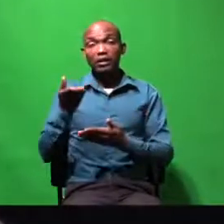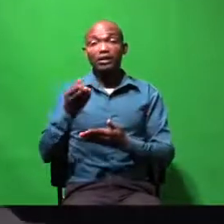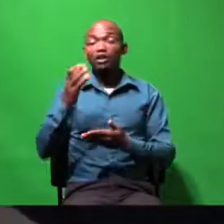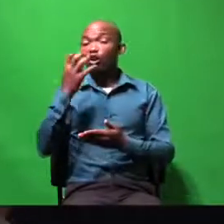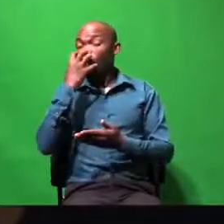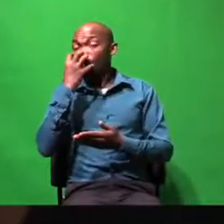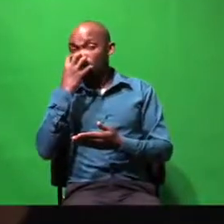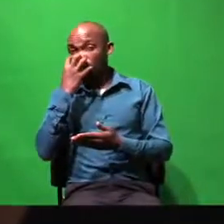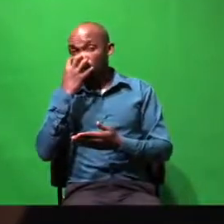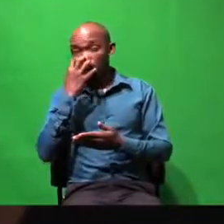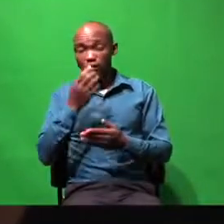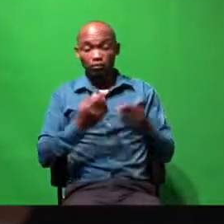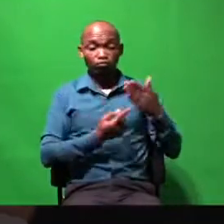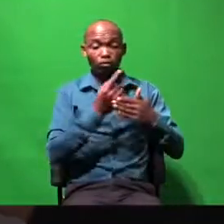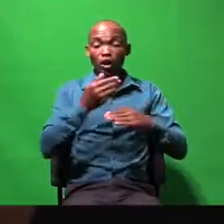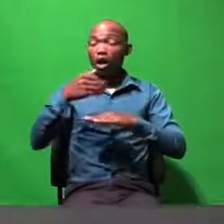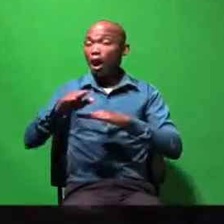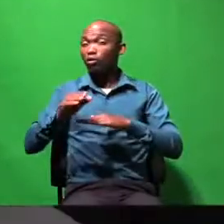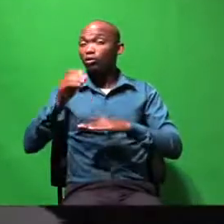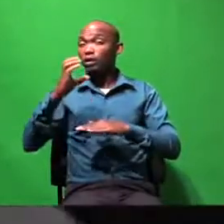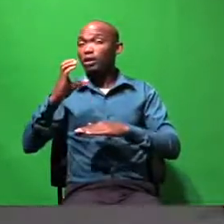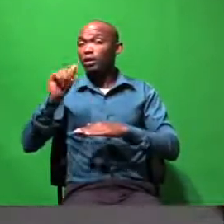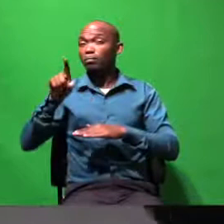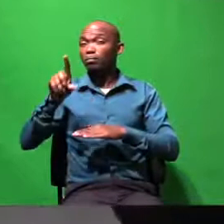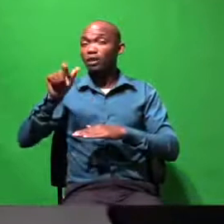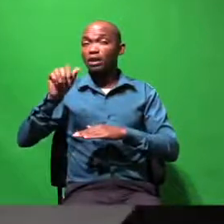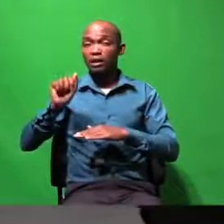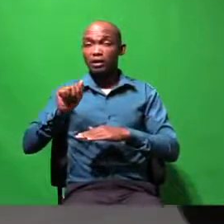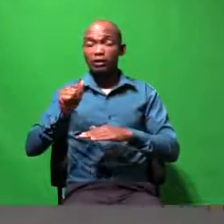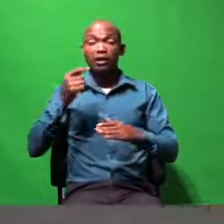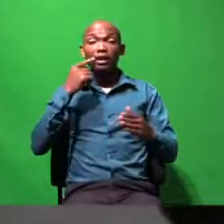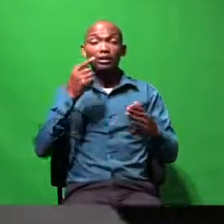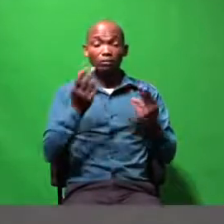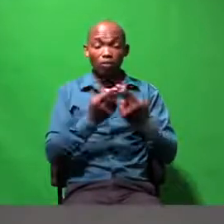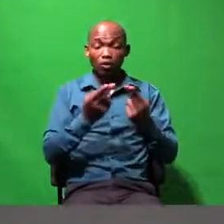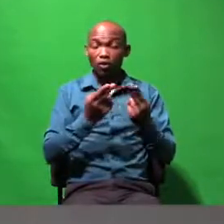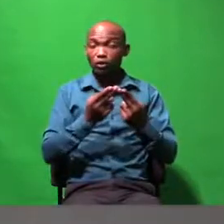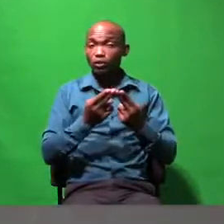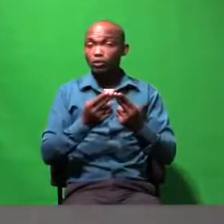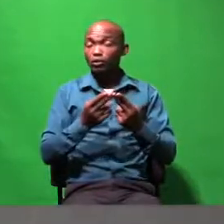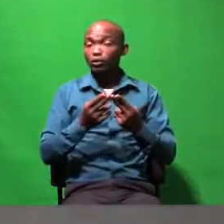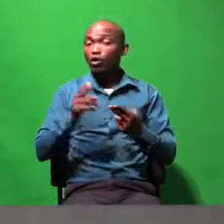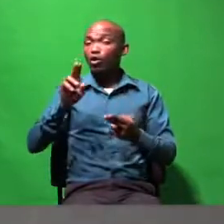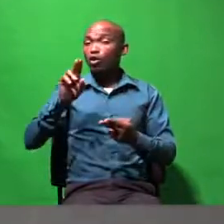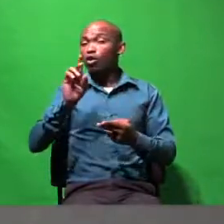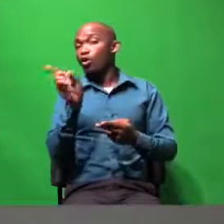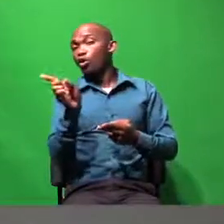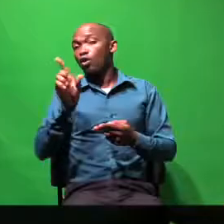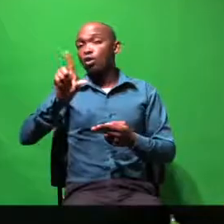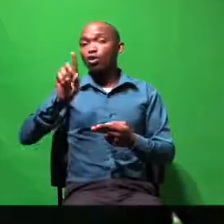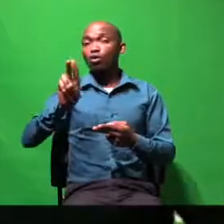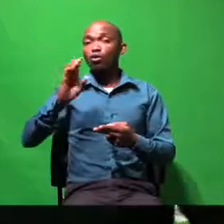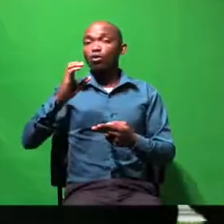oxygen will diffuse out of the capillary. Nutrient, example glucose, will diffuse out of the capillary to the